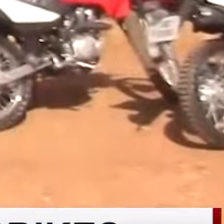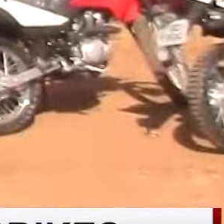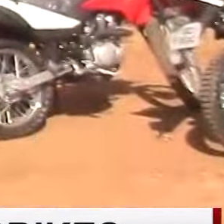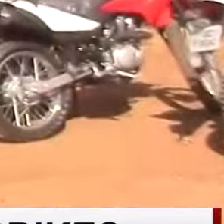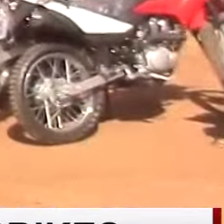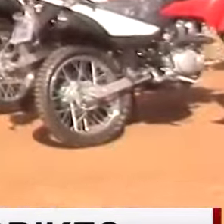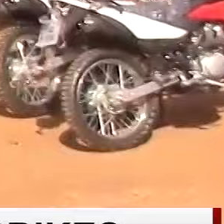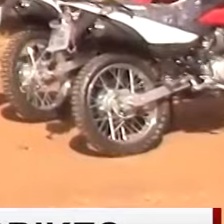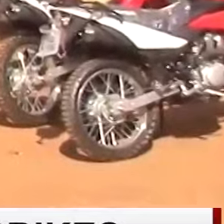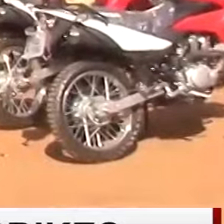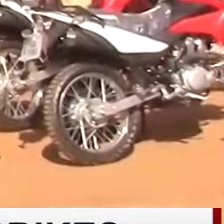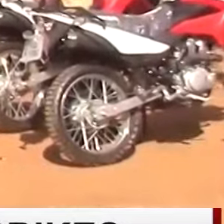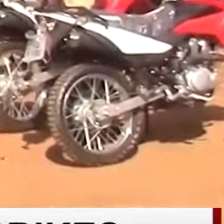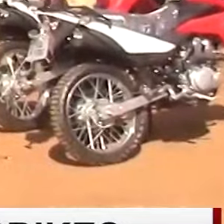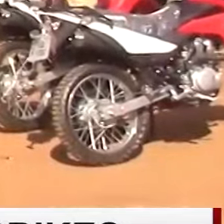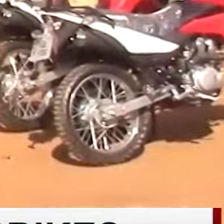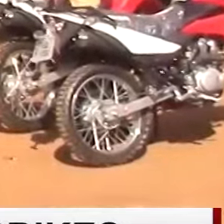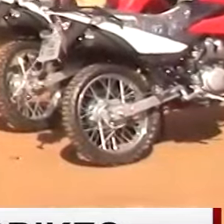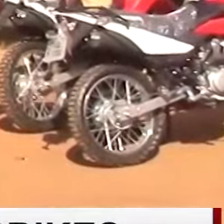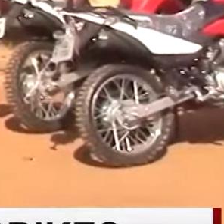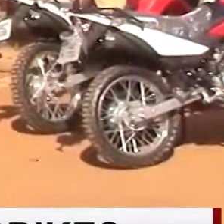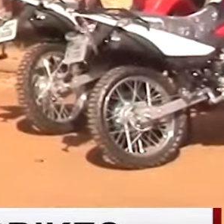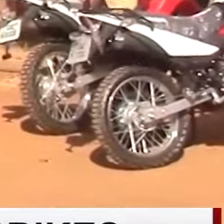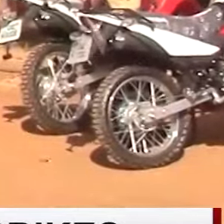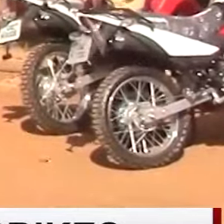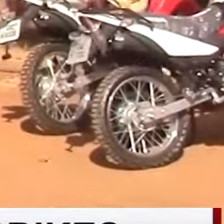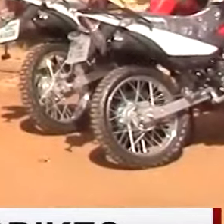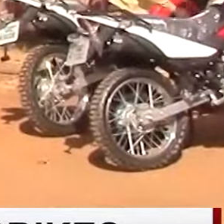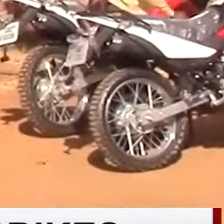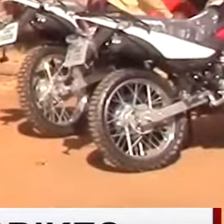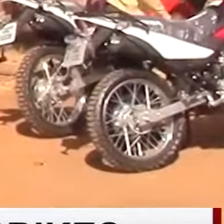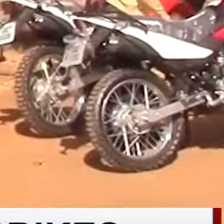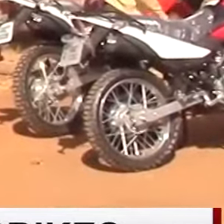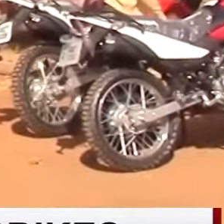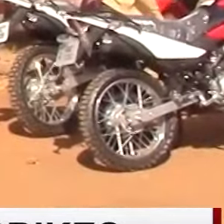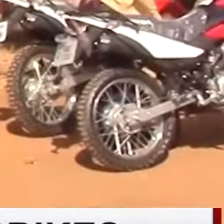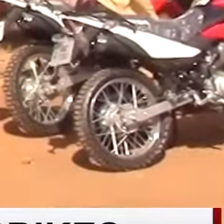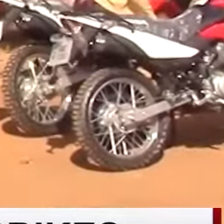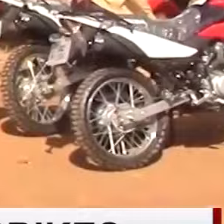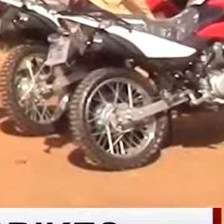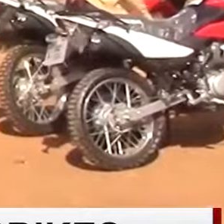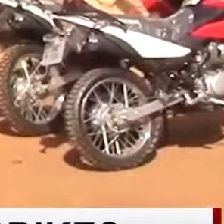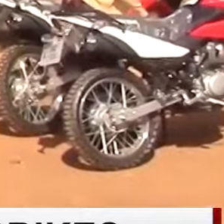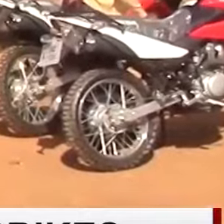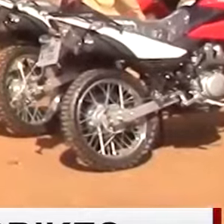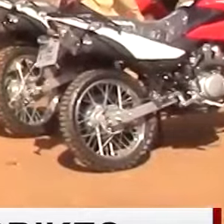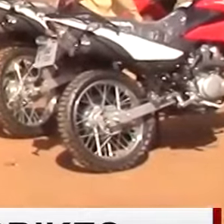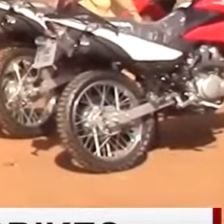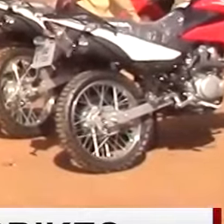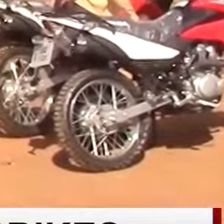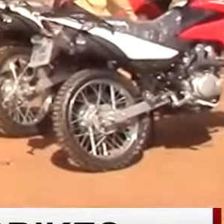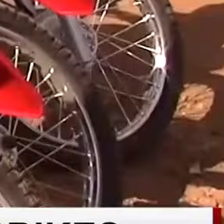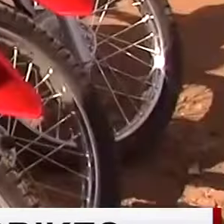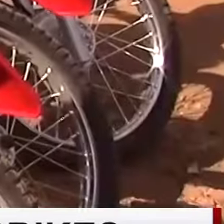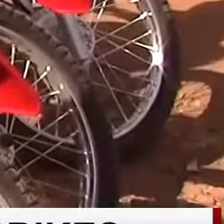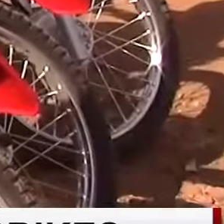11 motorbikes from the government with support from the African Development Bank. These are going to our extension officers.